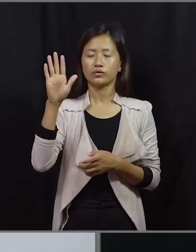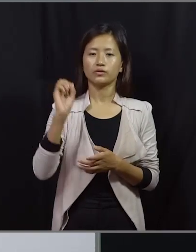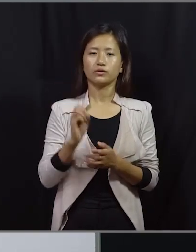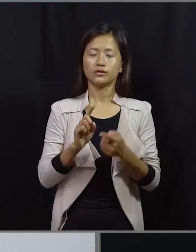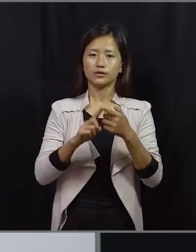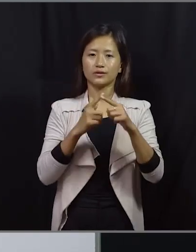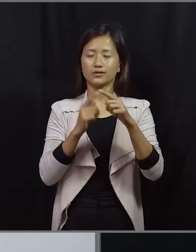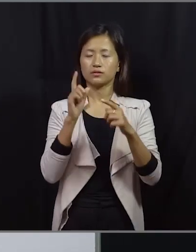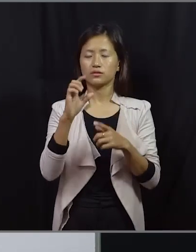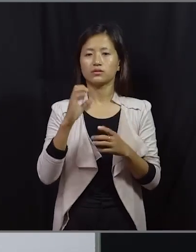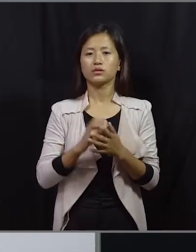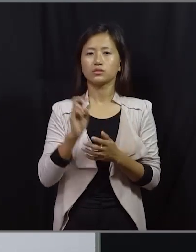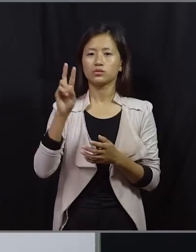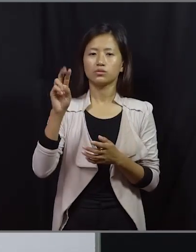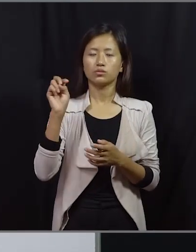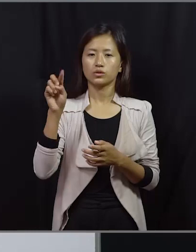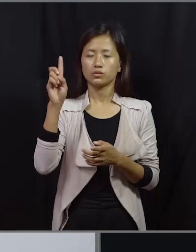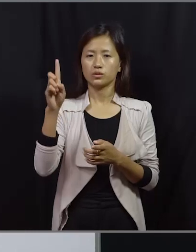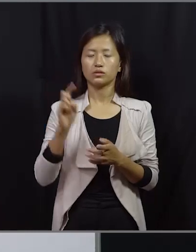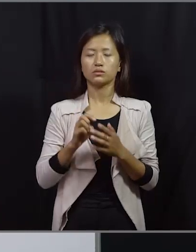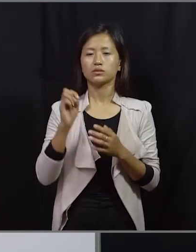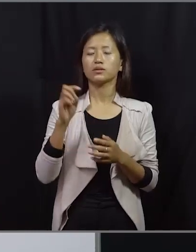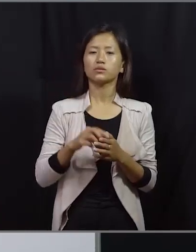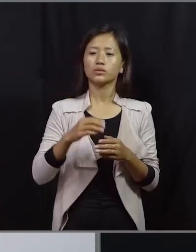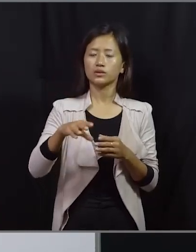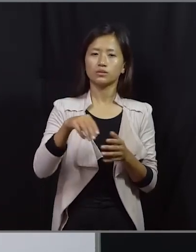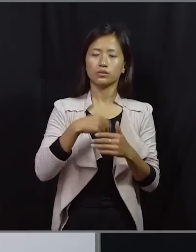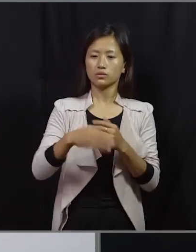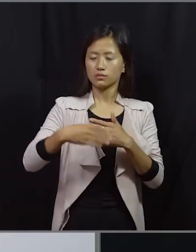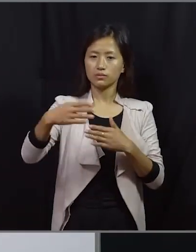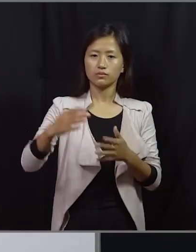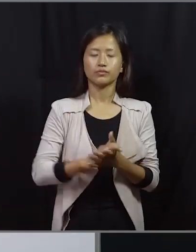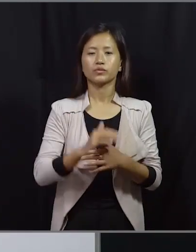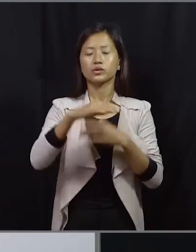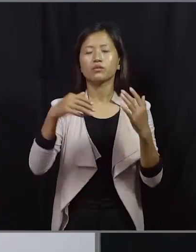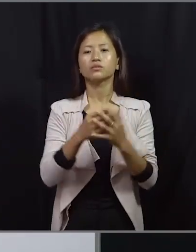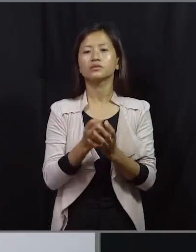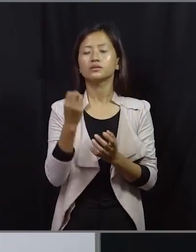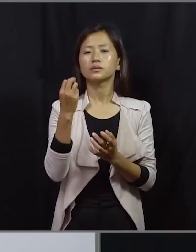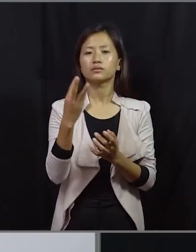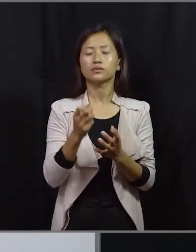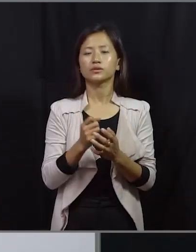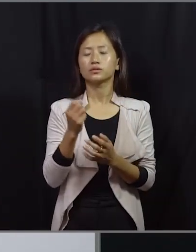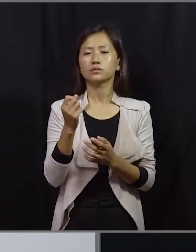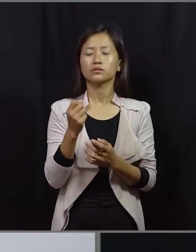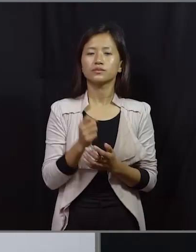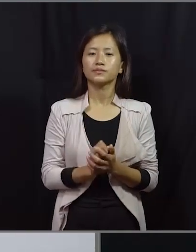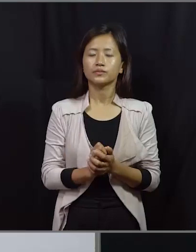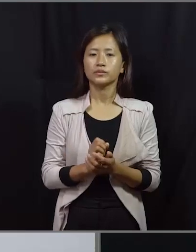etc. 2, 2.1. See, in this way, no, we can take all the numbers until